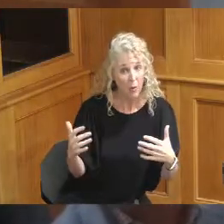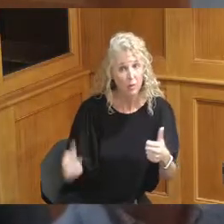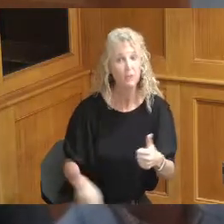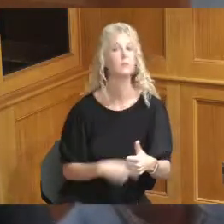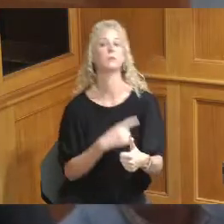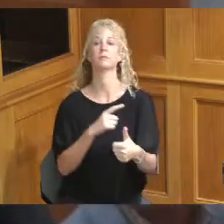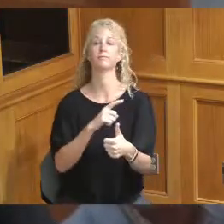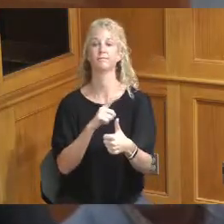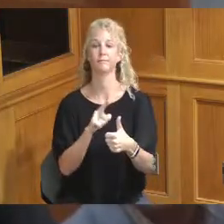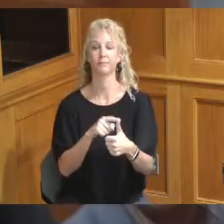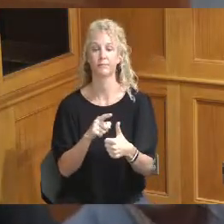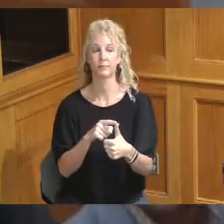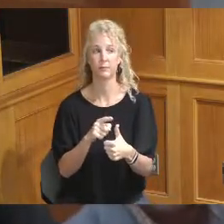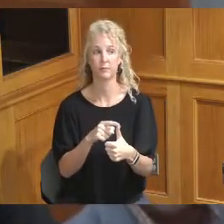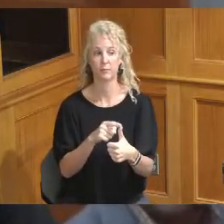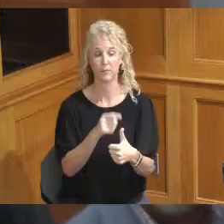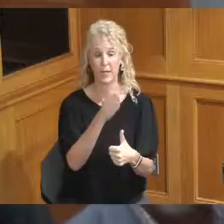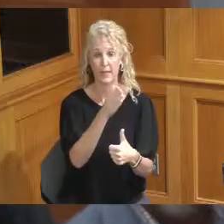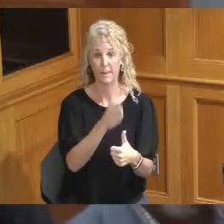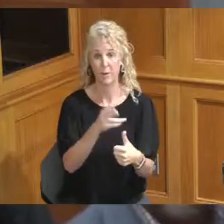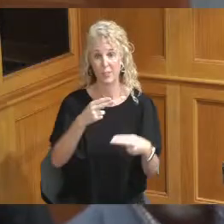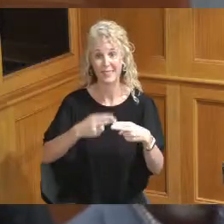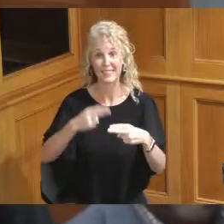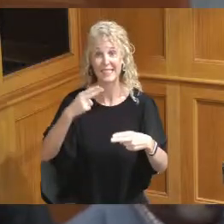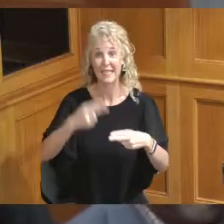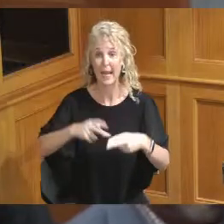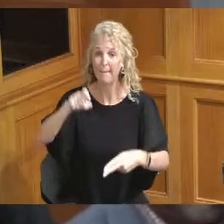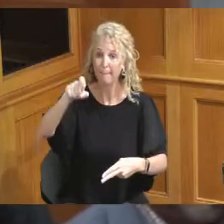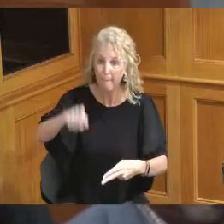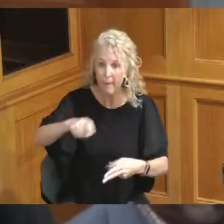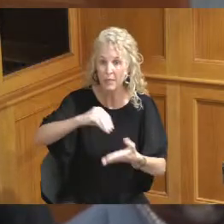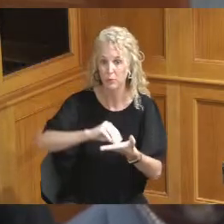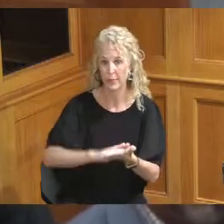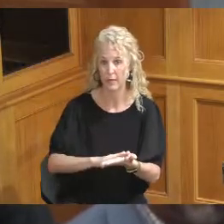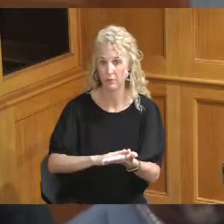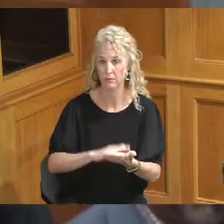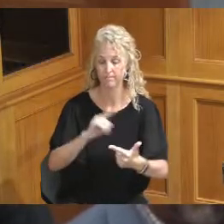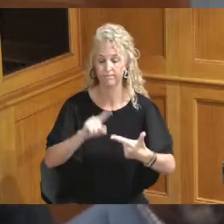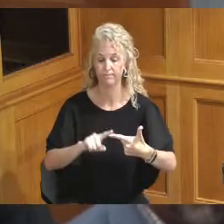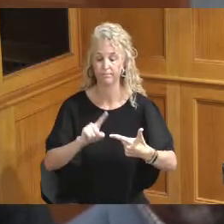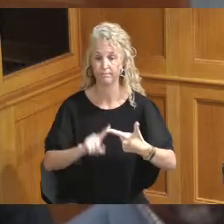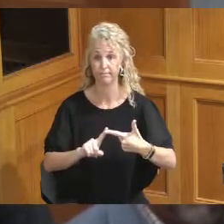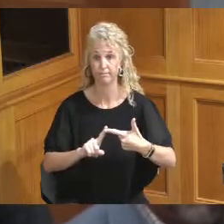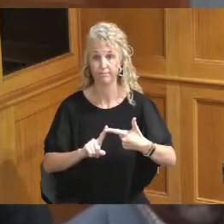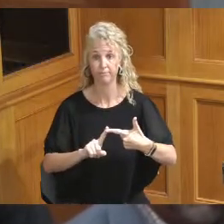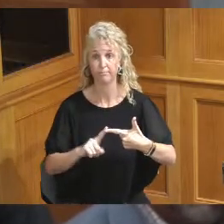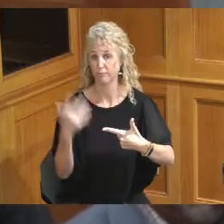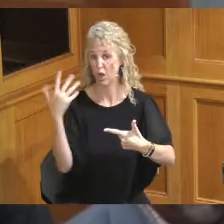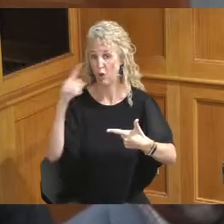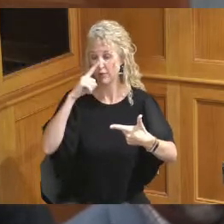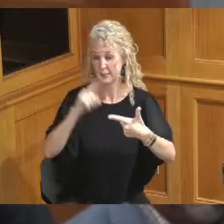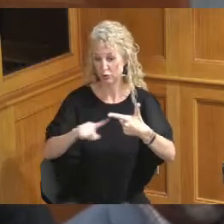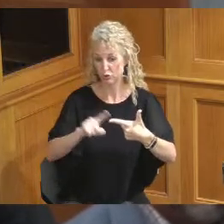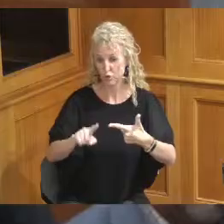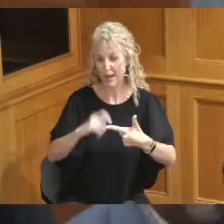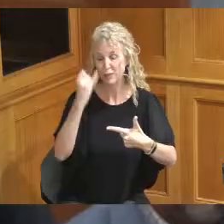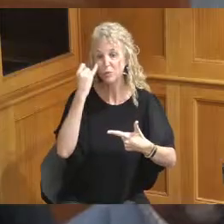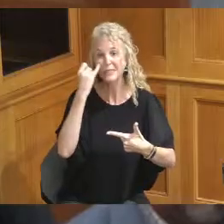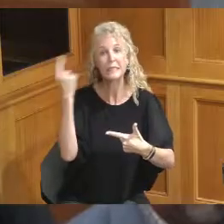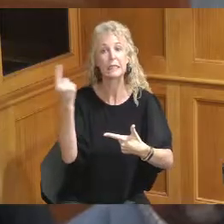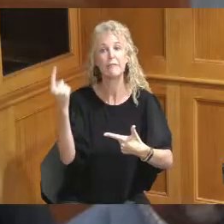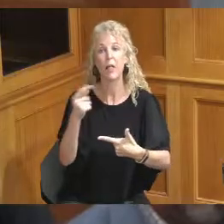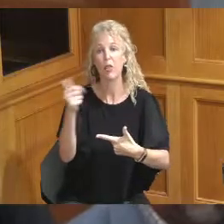with certainty. The individual's name must be known by the officer. The individual has been checked for outstanding warrants or